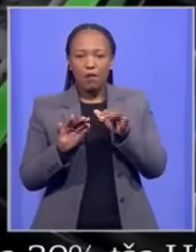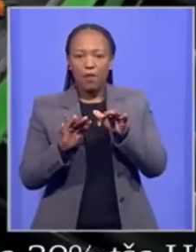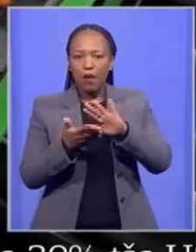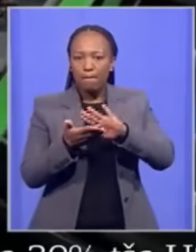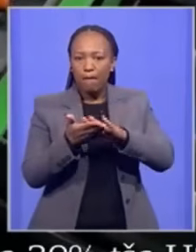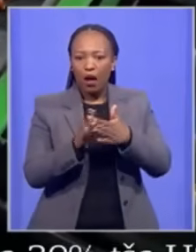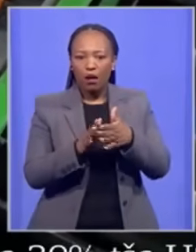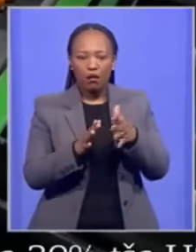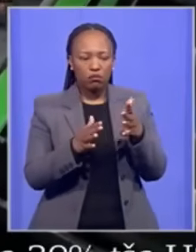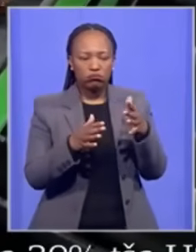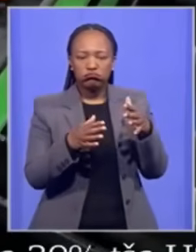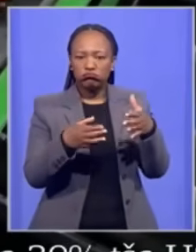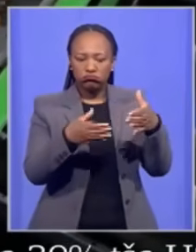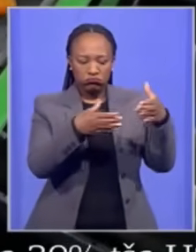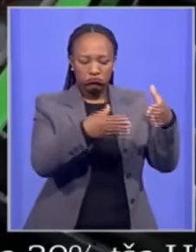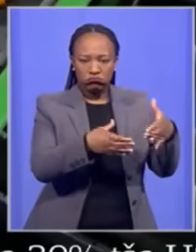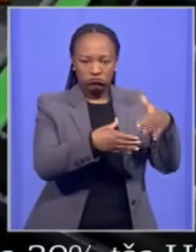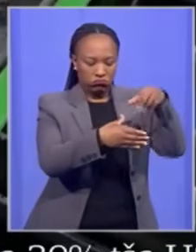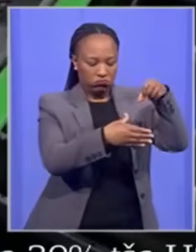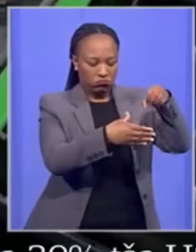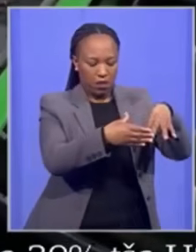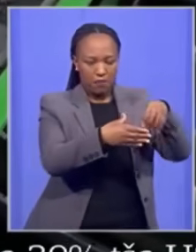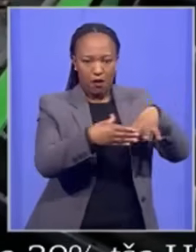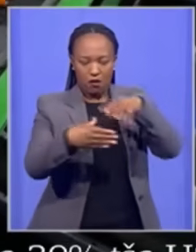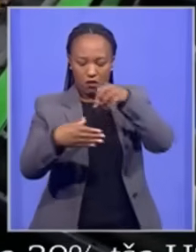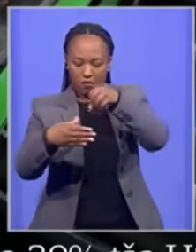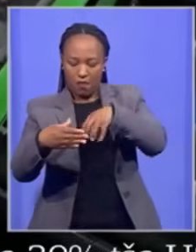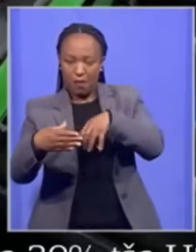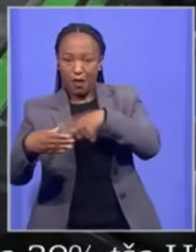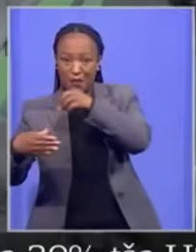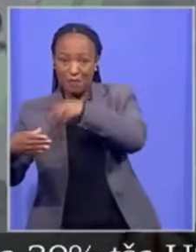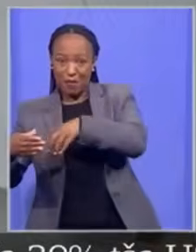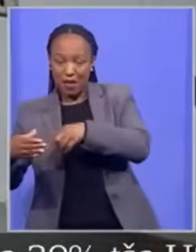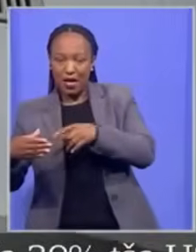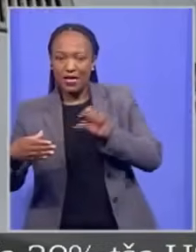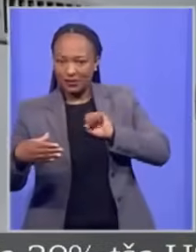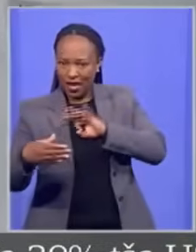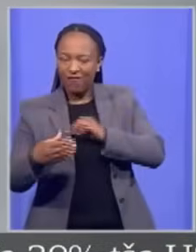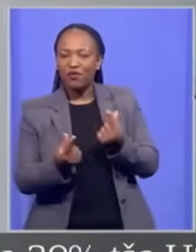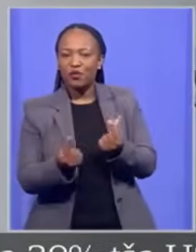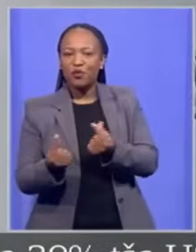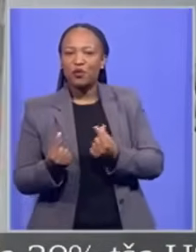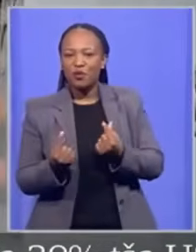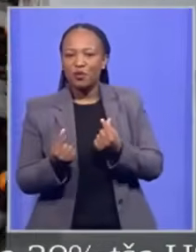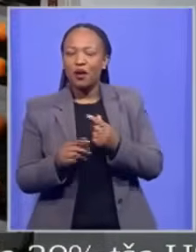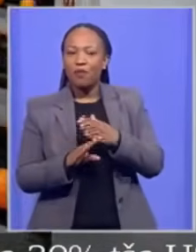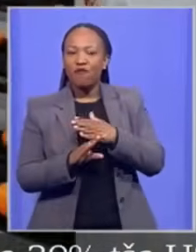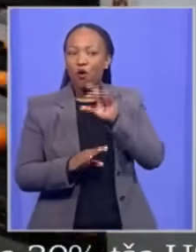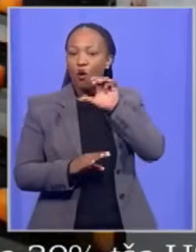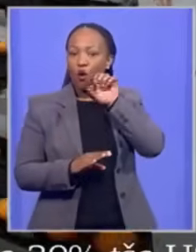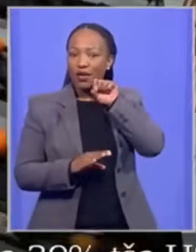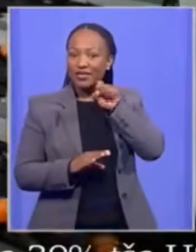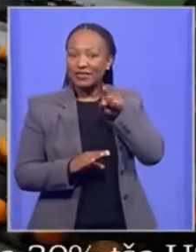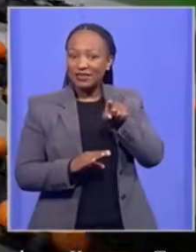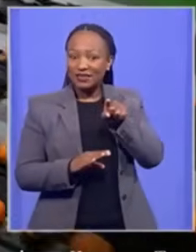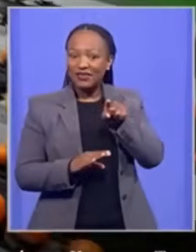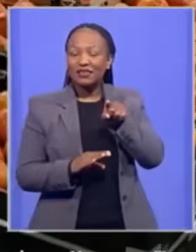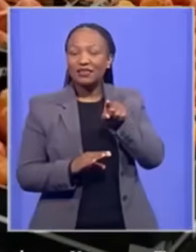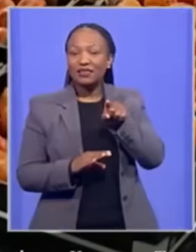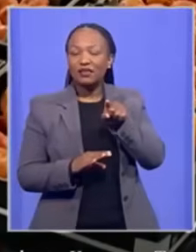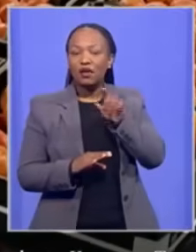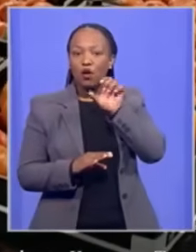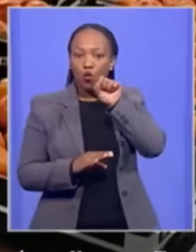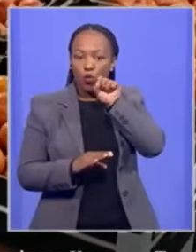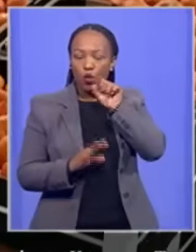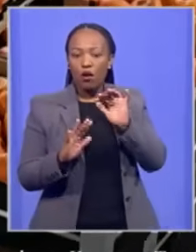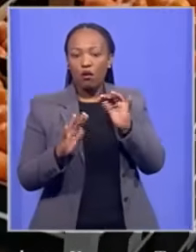gore go bana le mathata ka gore a le ka tseba gore dinamone gore di feletse di fitlhile di pakiwa go ya ka